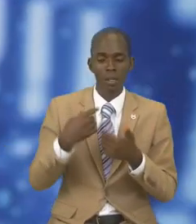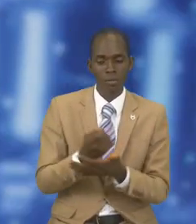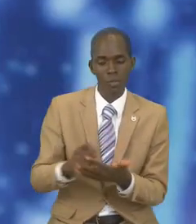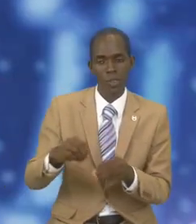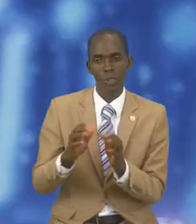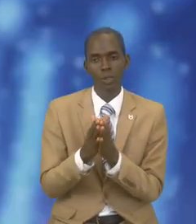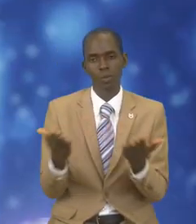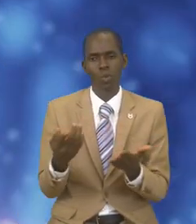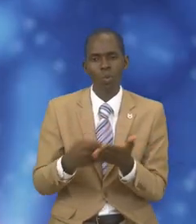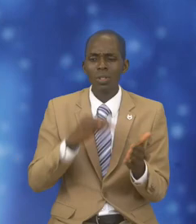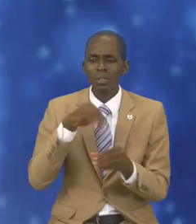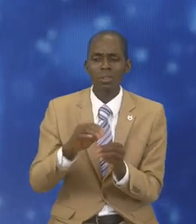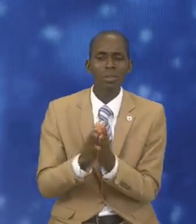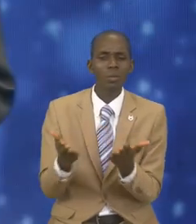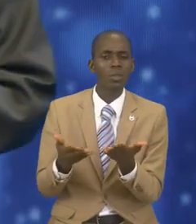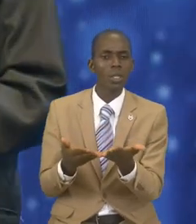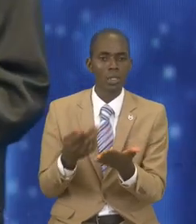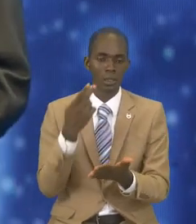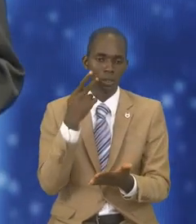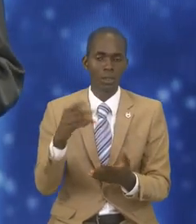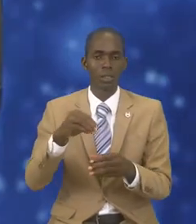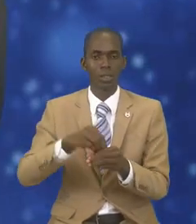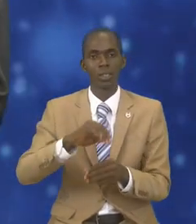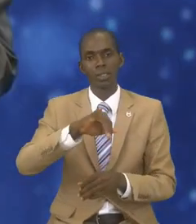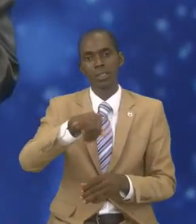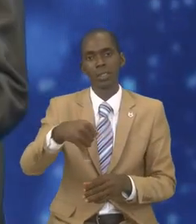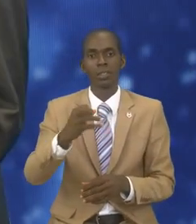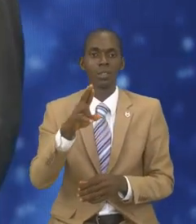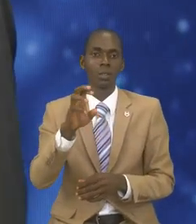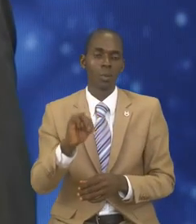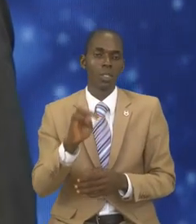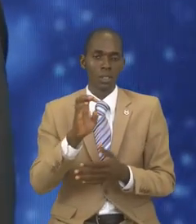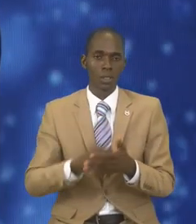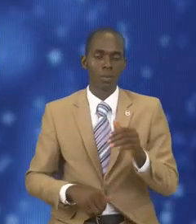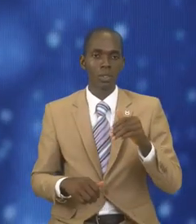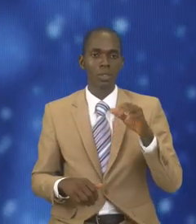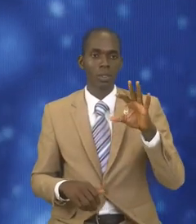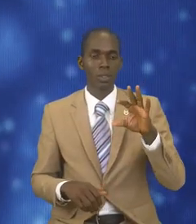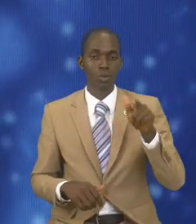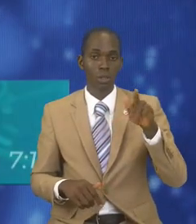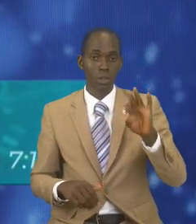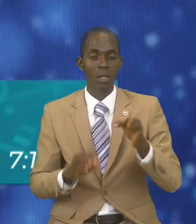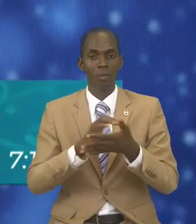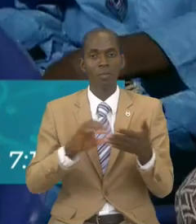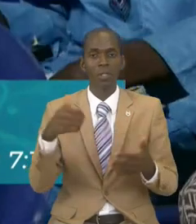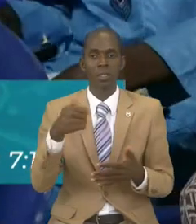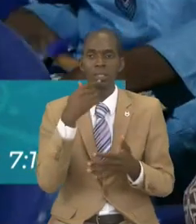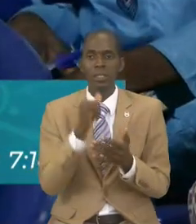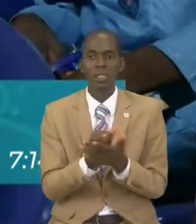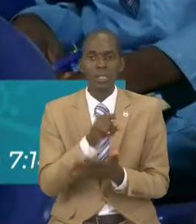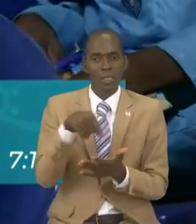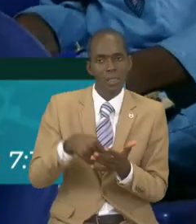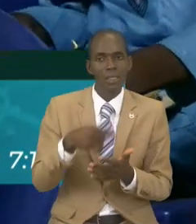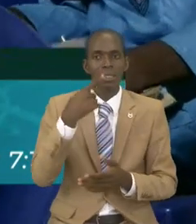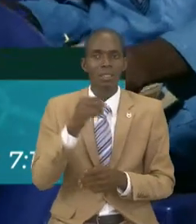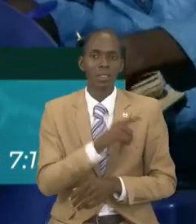at Jeremiah chapter 29, and I'm reading from verse 10. It says, for thus says the Lord, thus says the Lord,